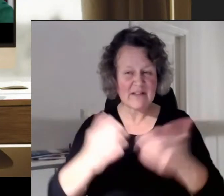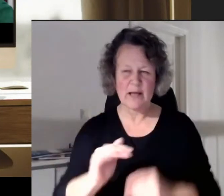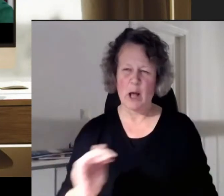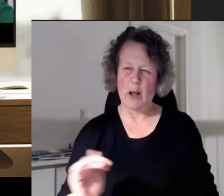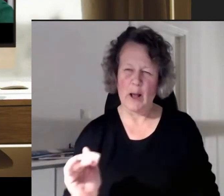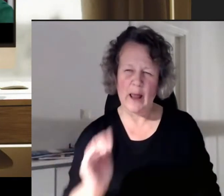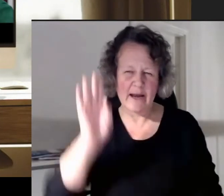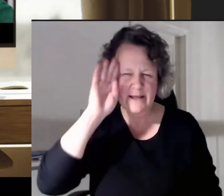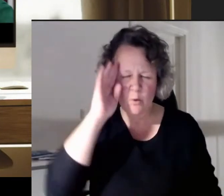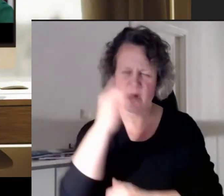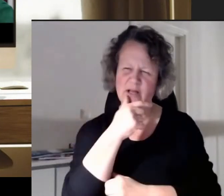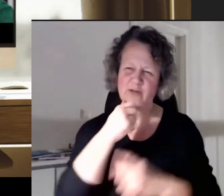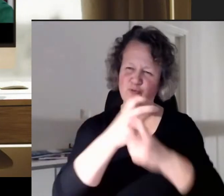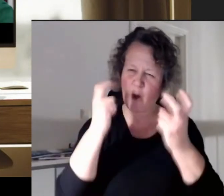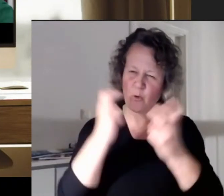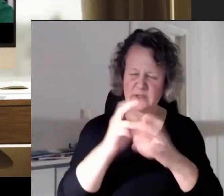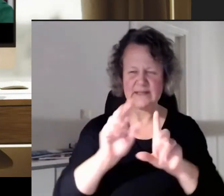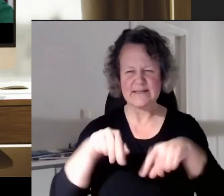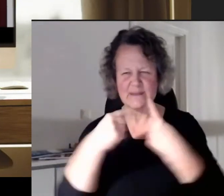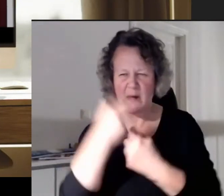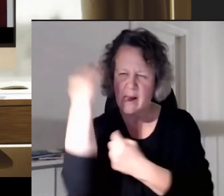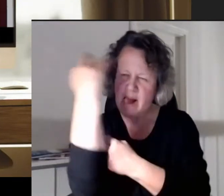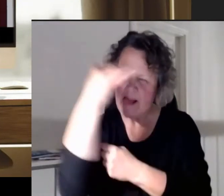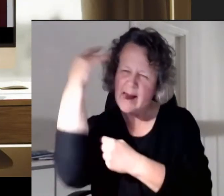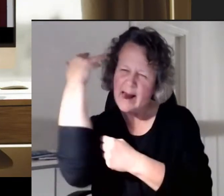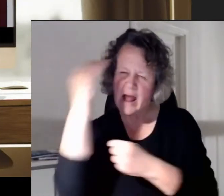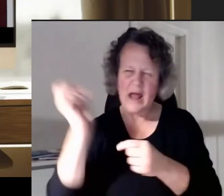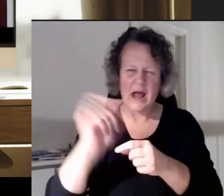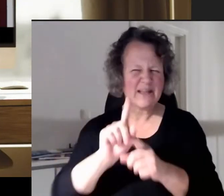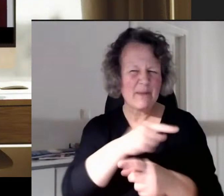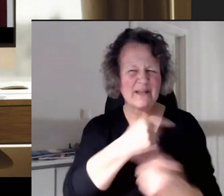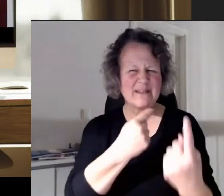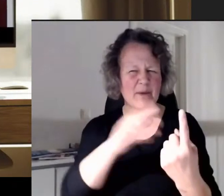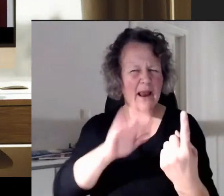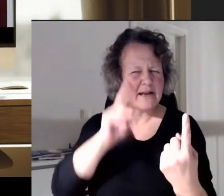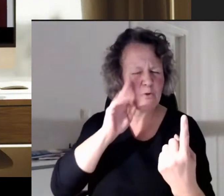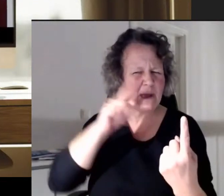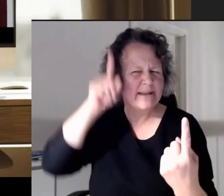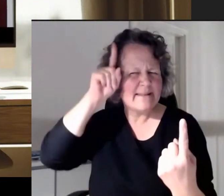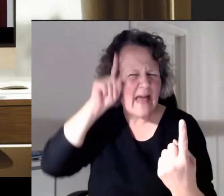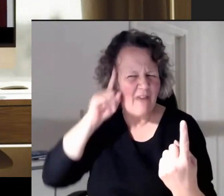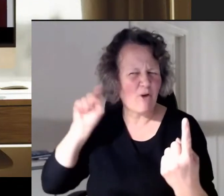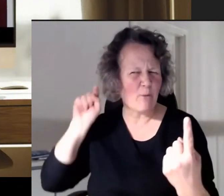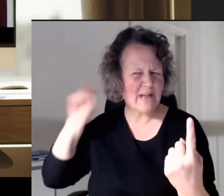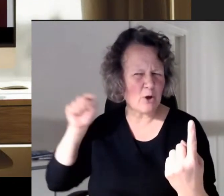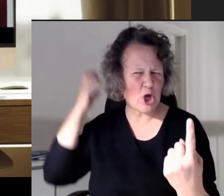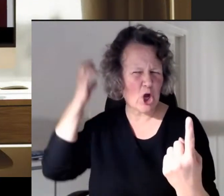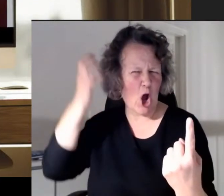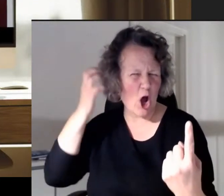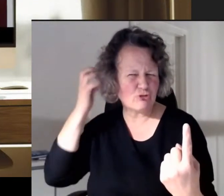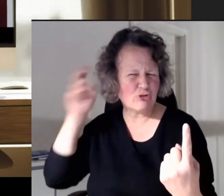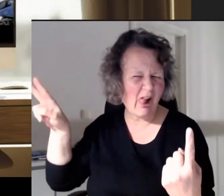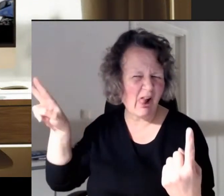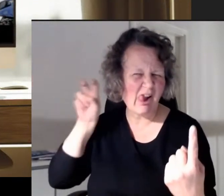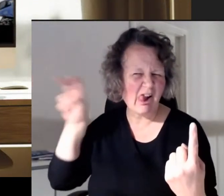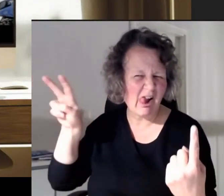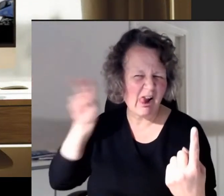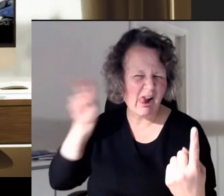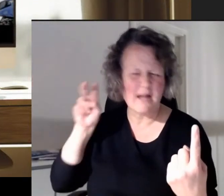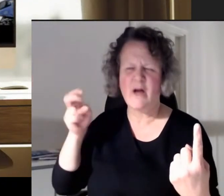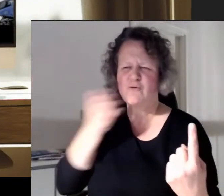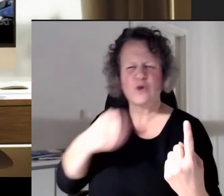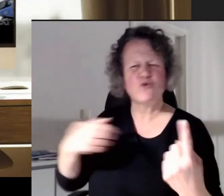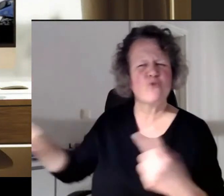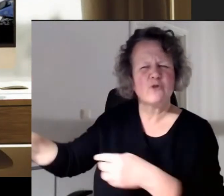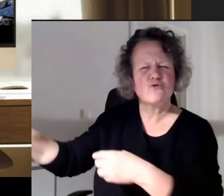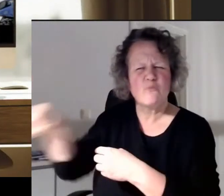with a little boy who's an inventor sitting in his room, and he's quite stressed by noises coming through the door.